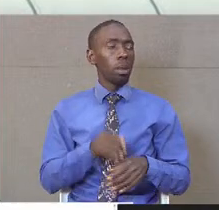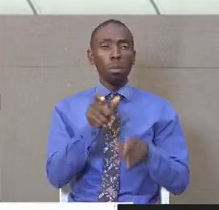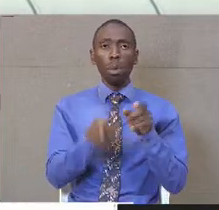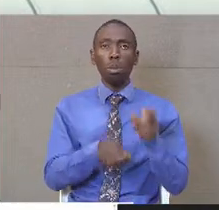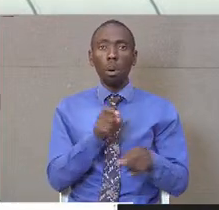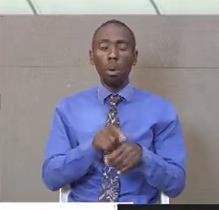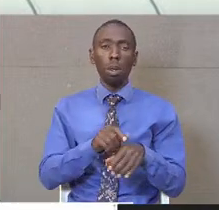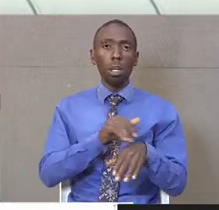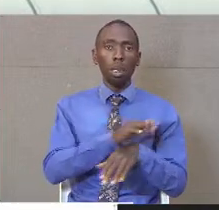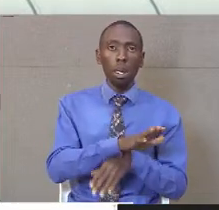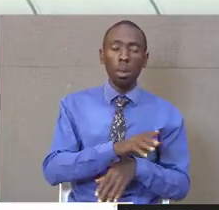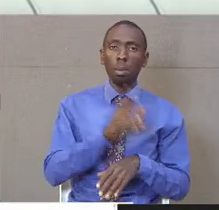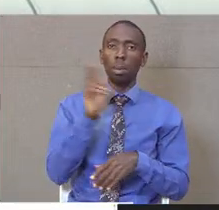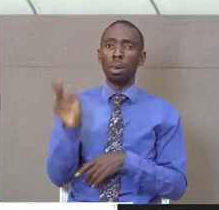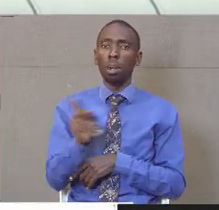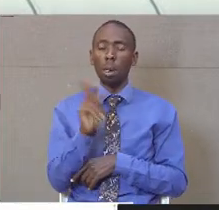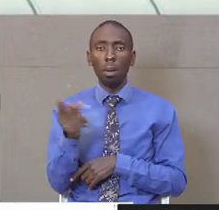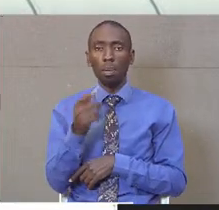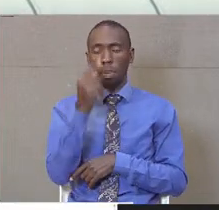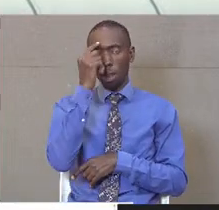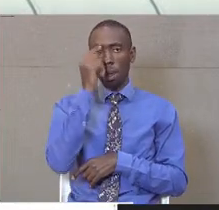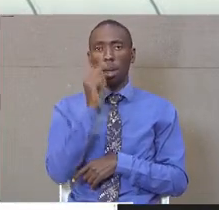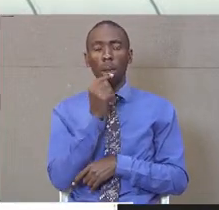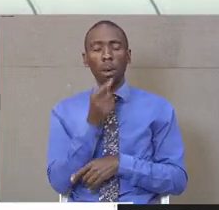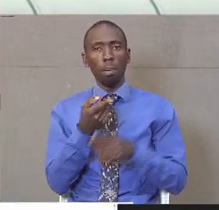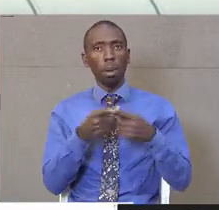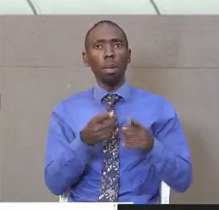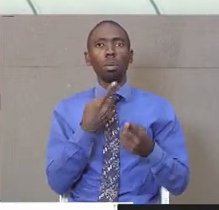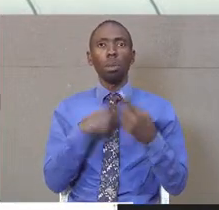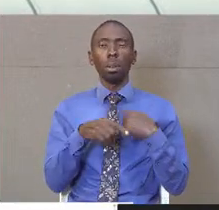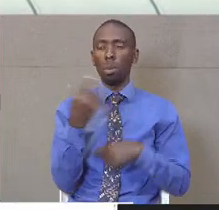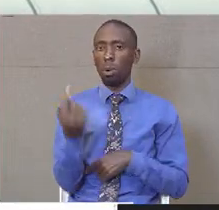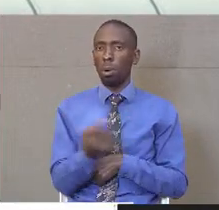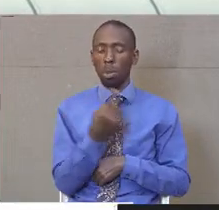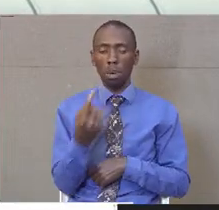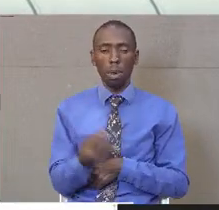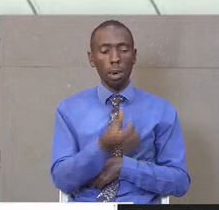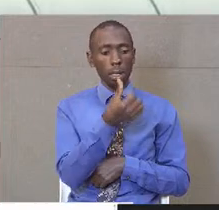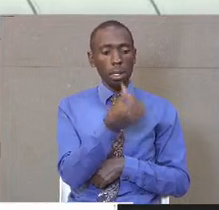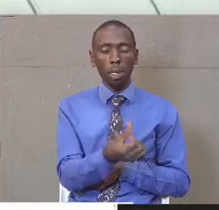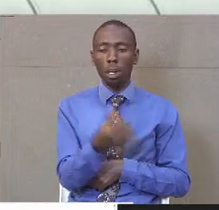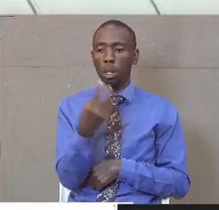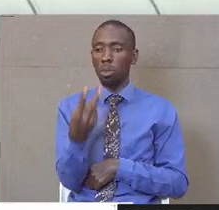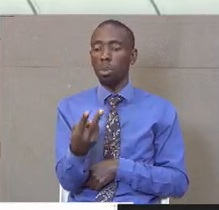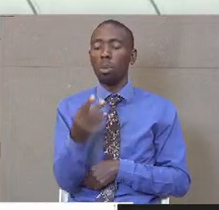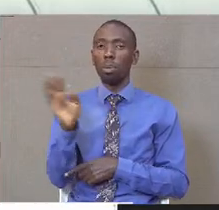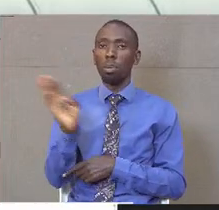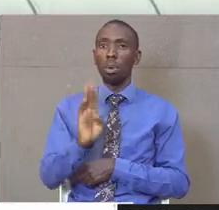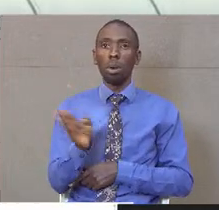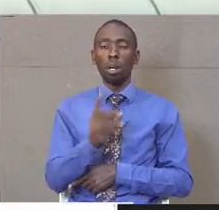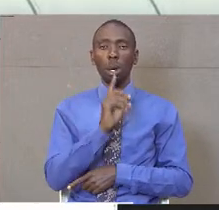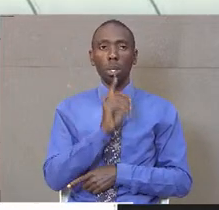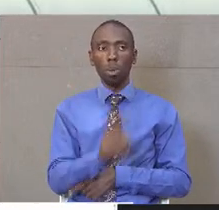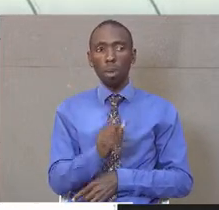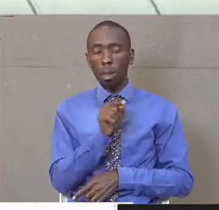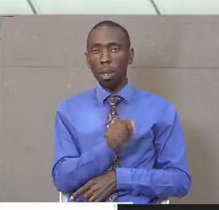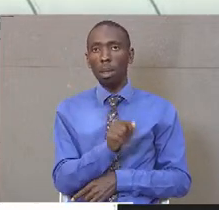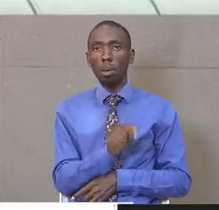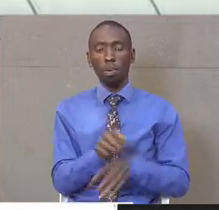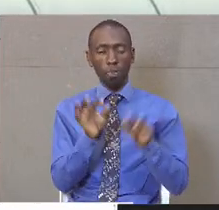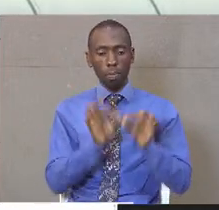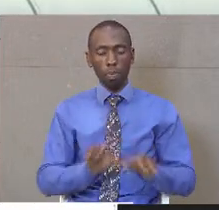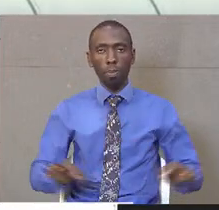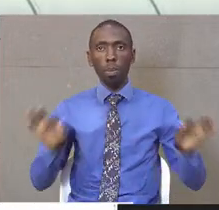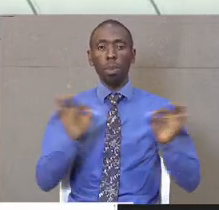India without a PET scan. We need it only 62 billion to ensure that this vital equipment for